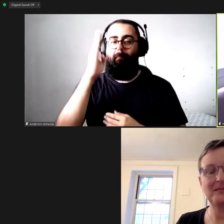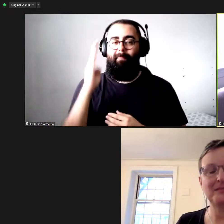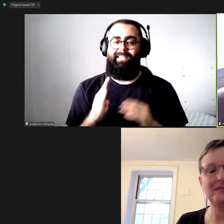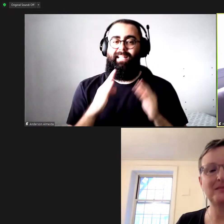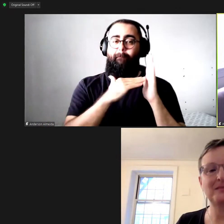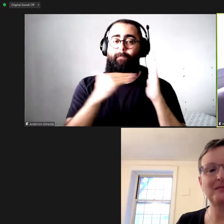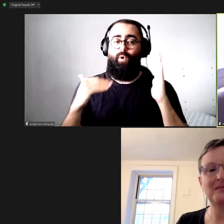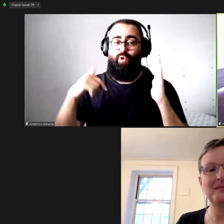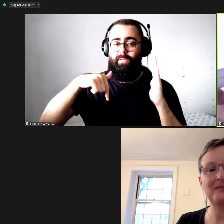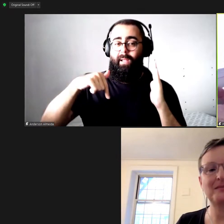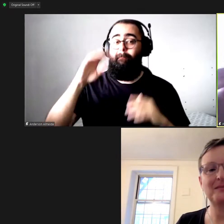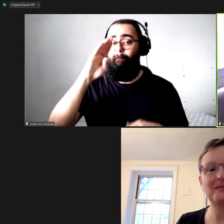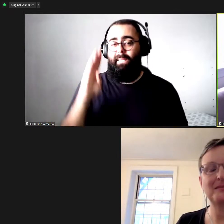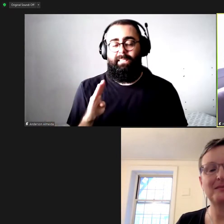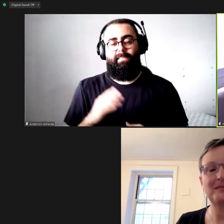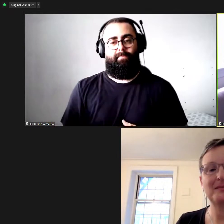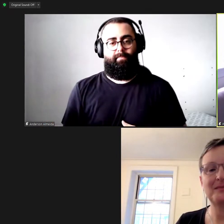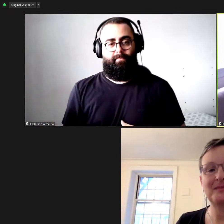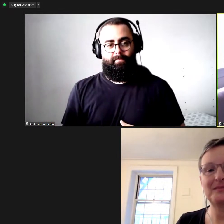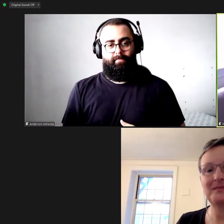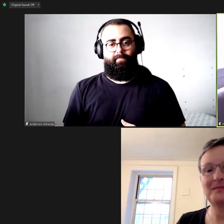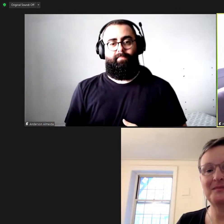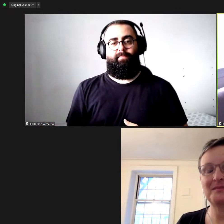be very